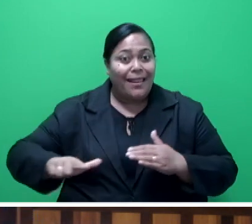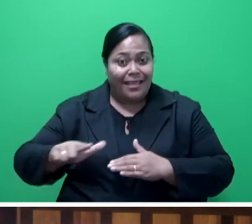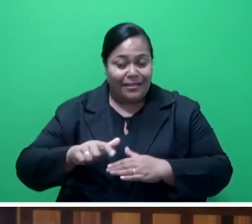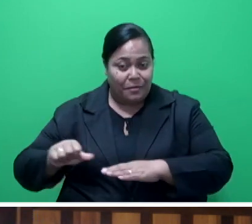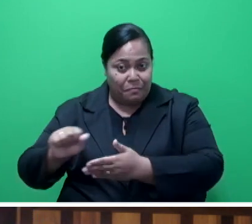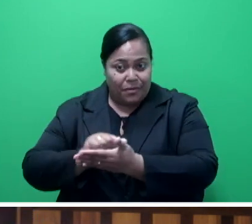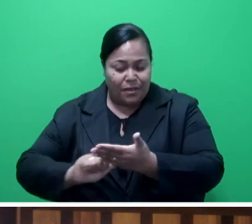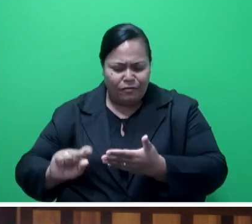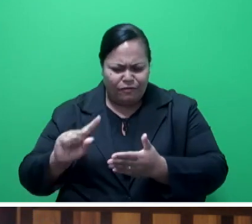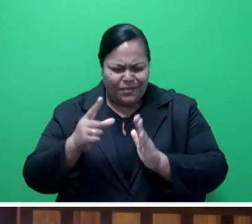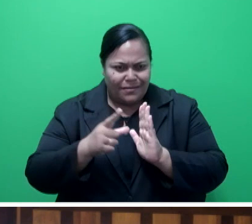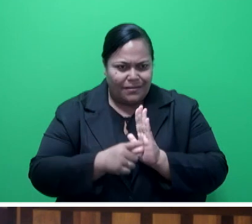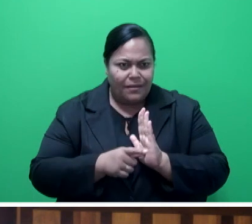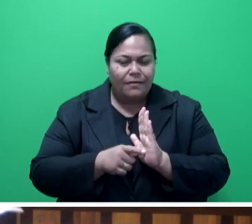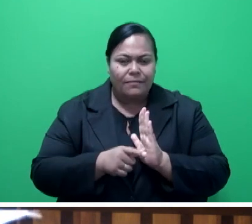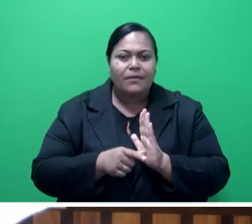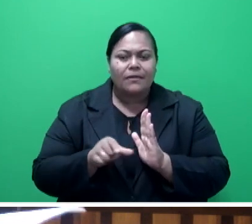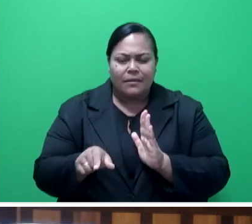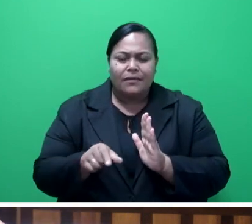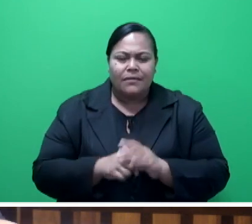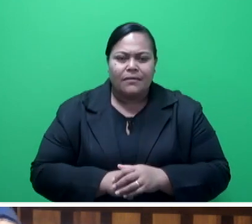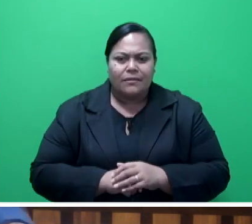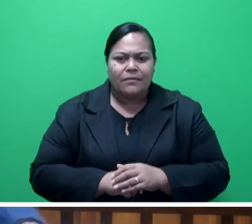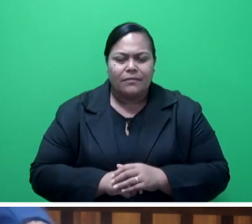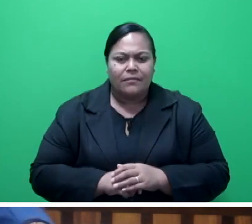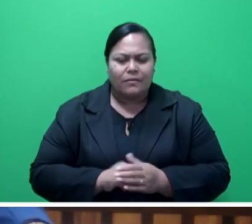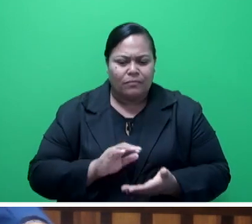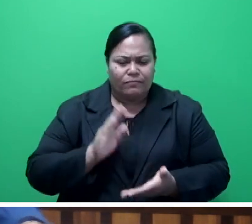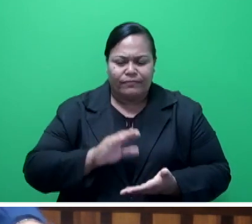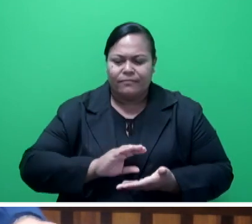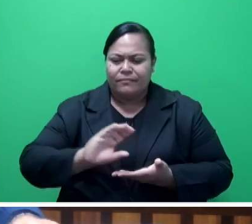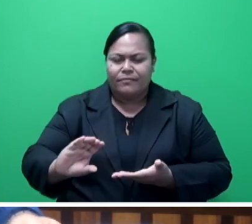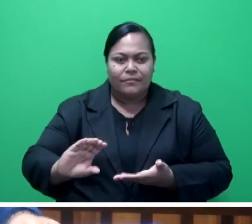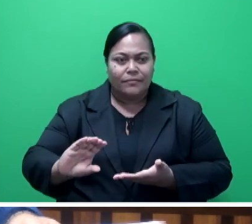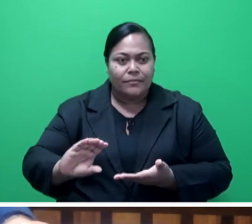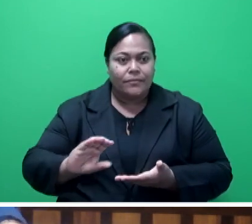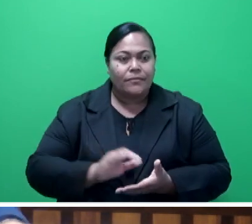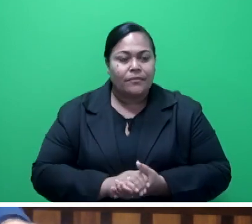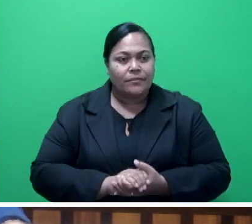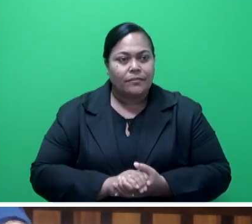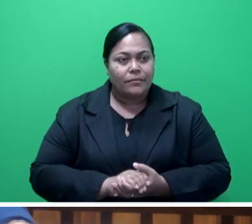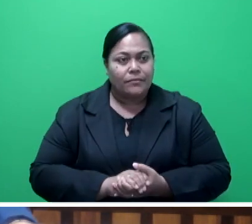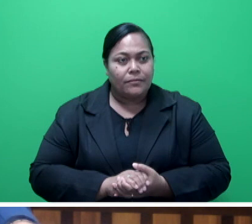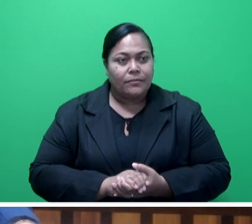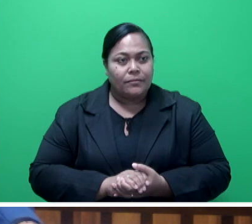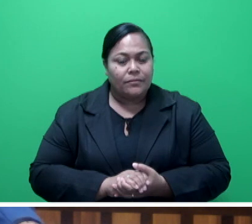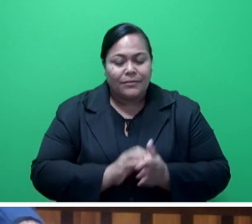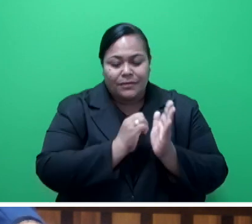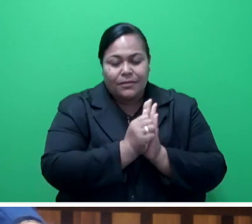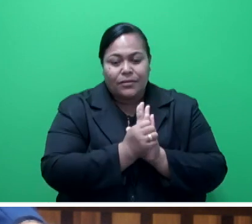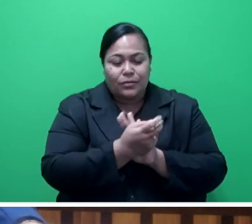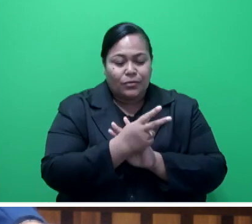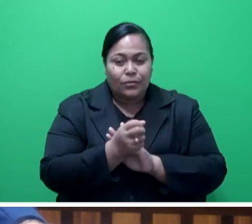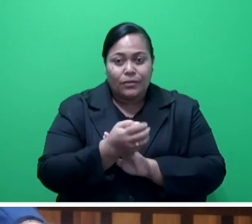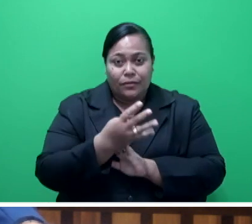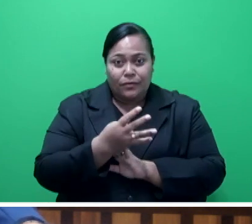purchasing their first residential land or block of land. This is, of course, a grant. Since its inception, 2014, Mr. Speaker, sir,